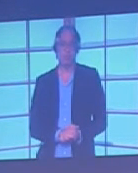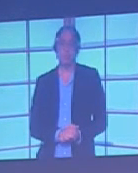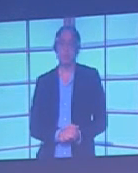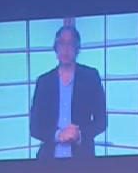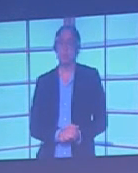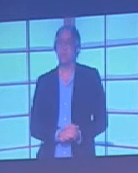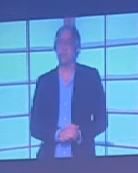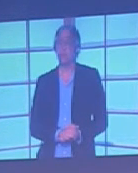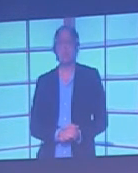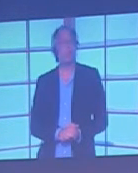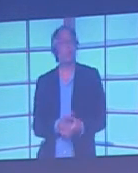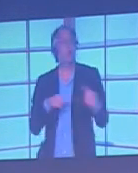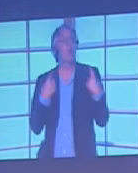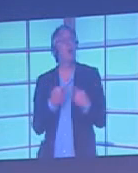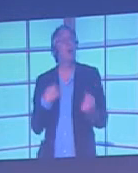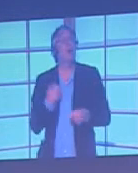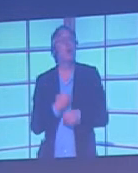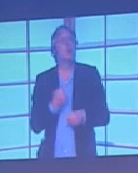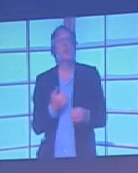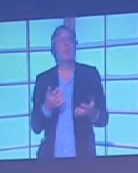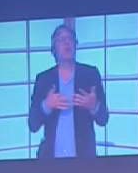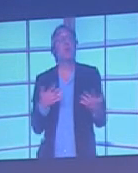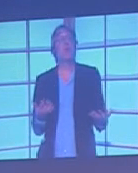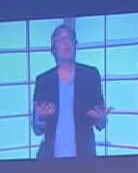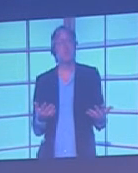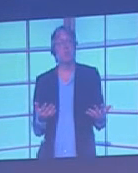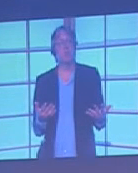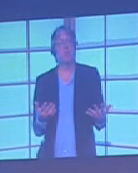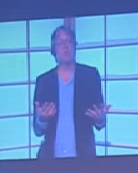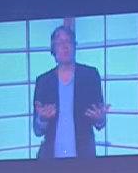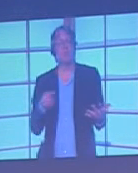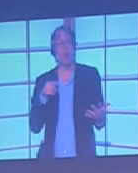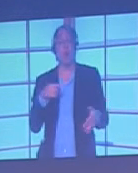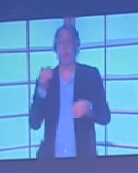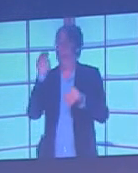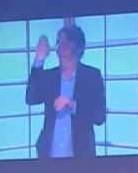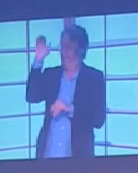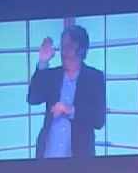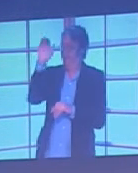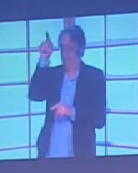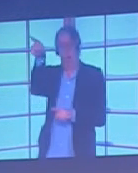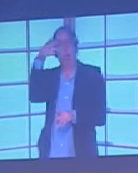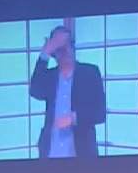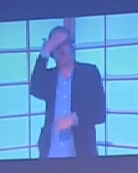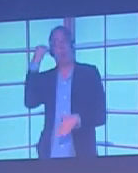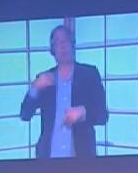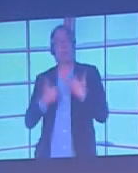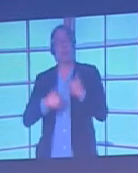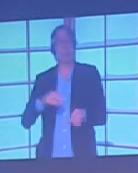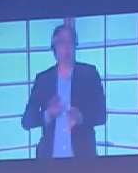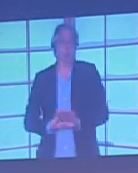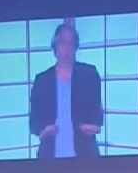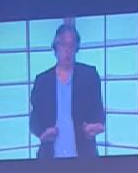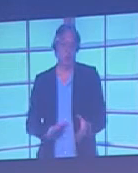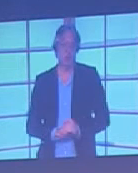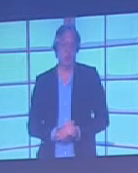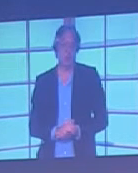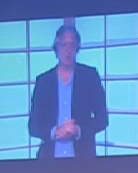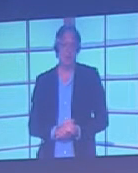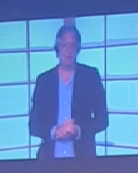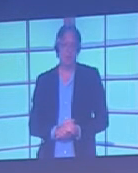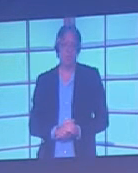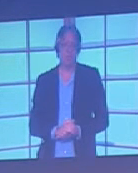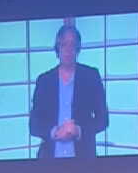Our job in this is to make sure that this is at the top of the agenda. That's all of us have that responsibility. This isn't